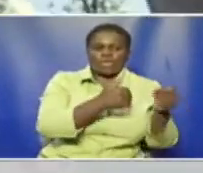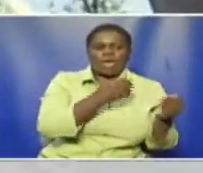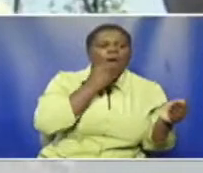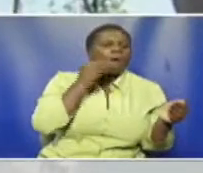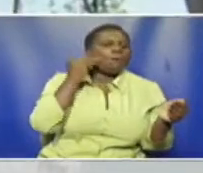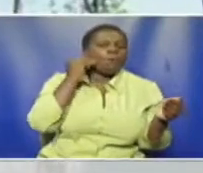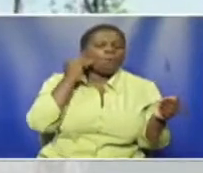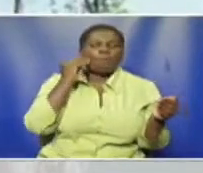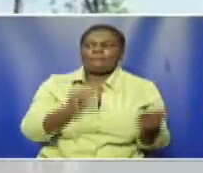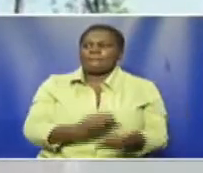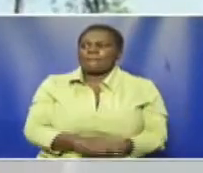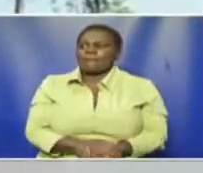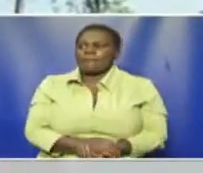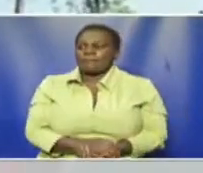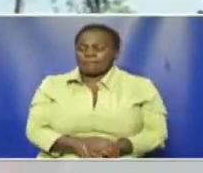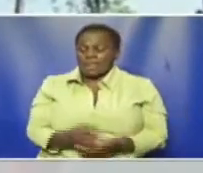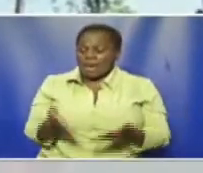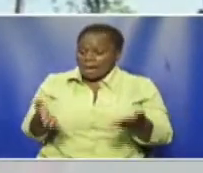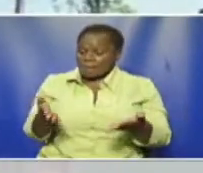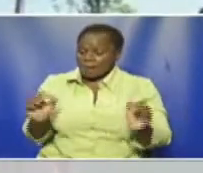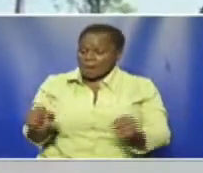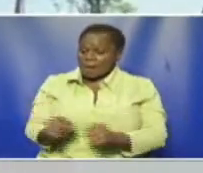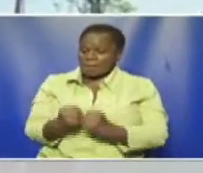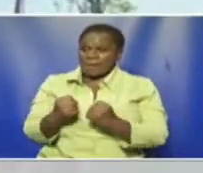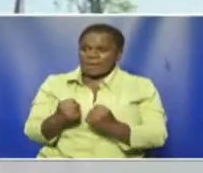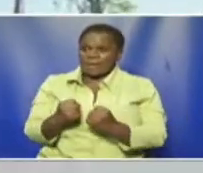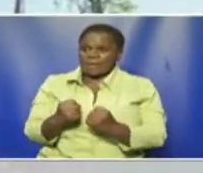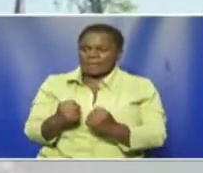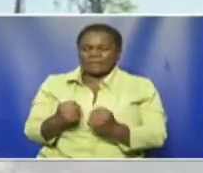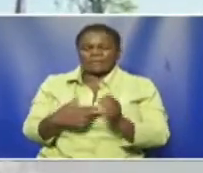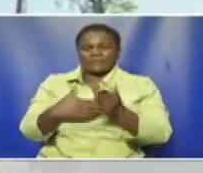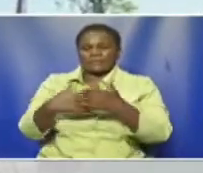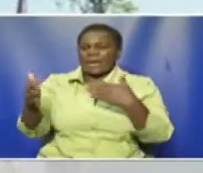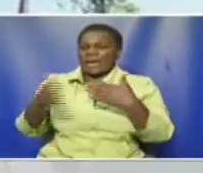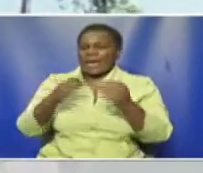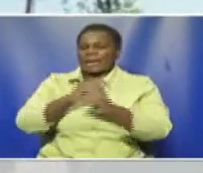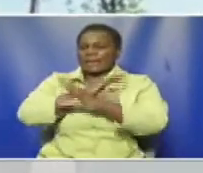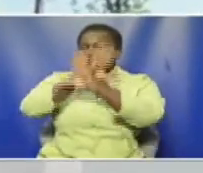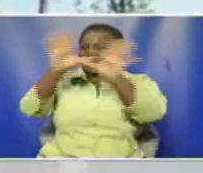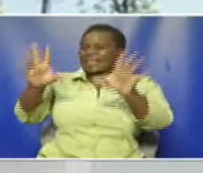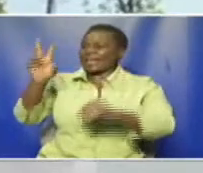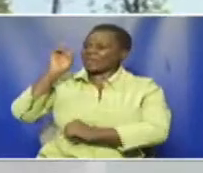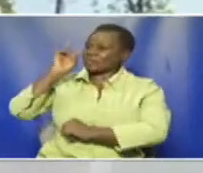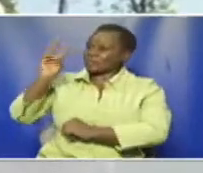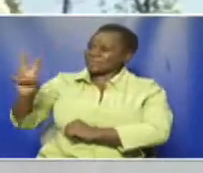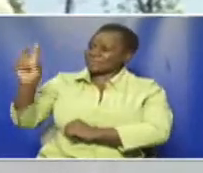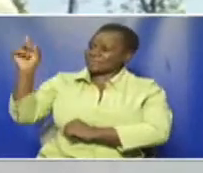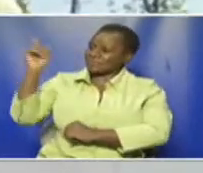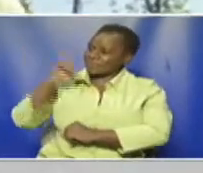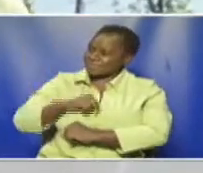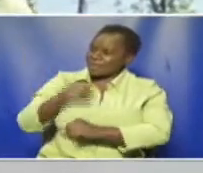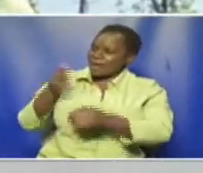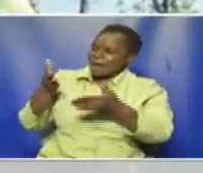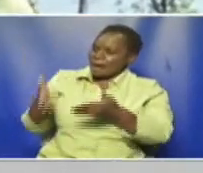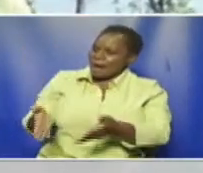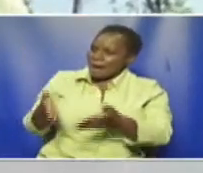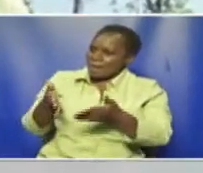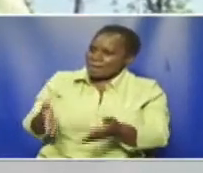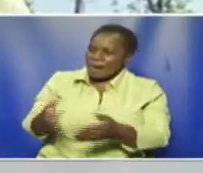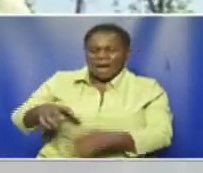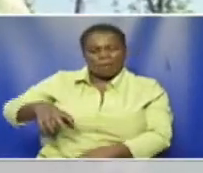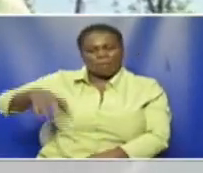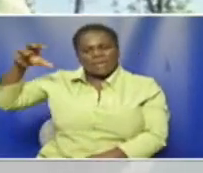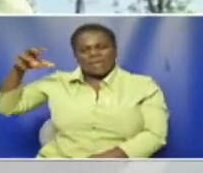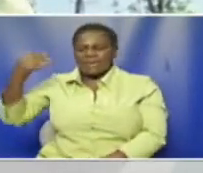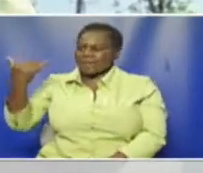kwake. Maneno yao zungumzwa hapa ni zahiri shahiri, hata kipofu anaona. Hapa si mtoto, si